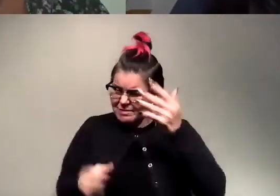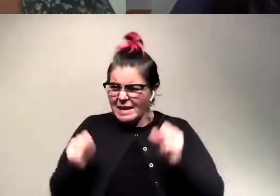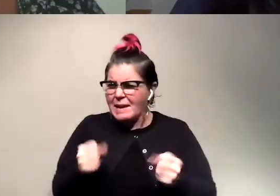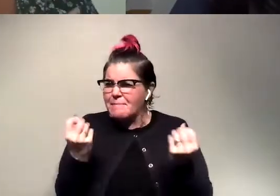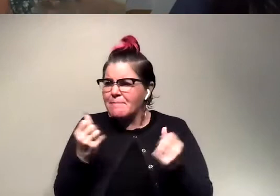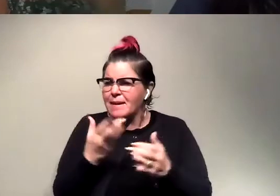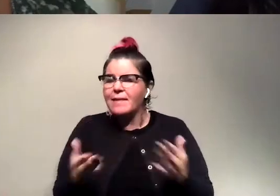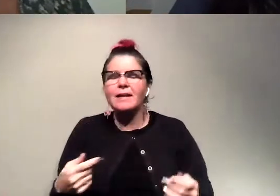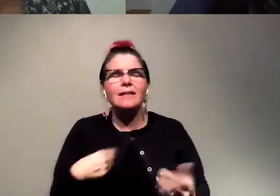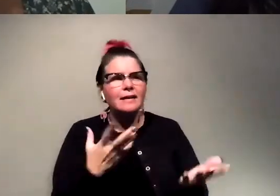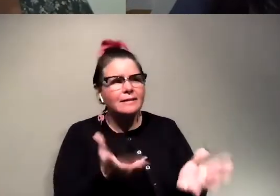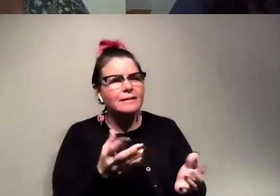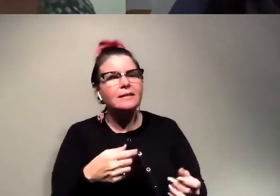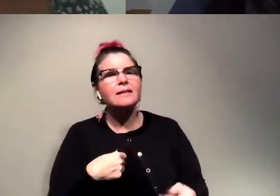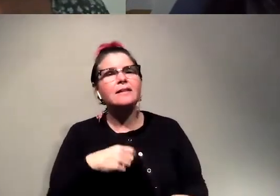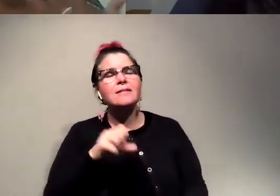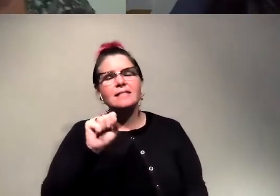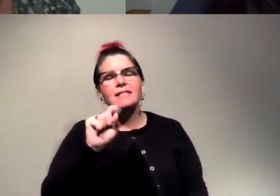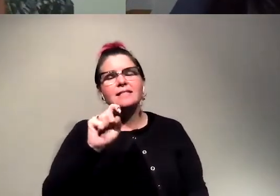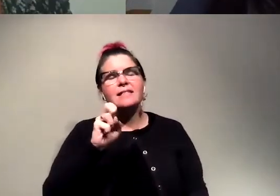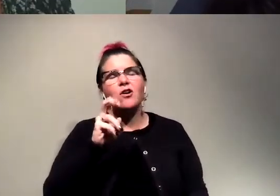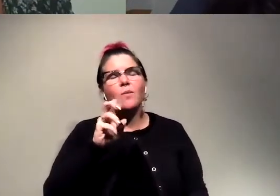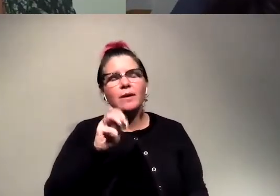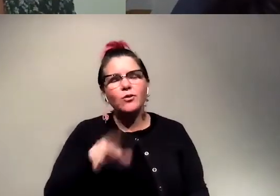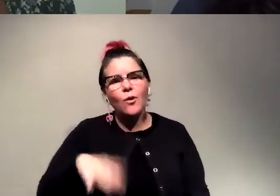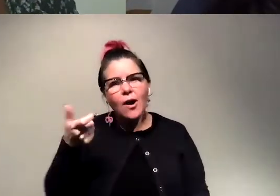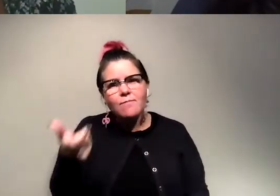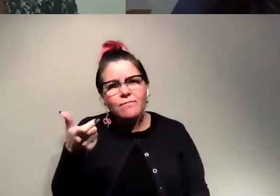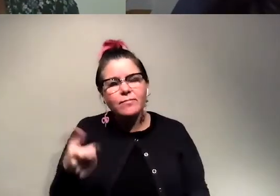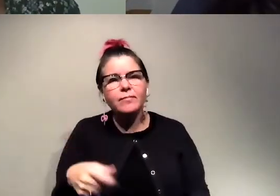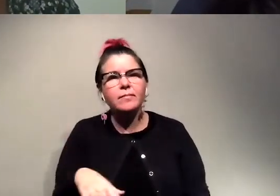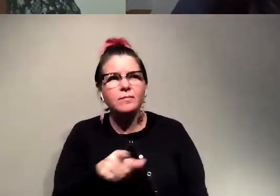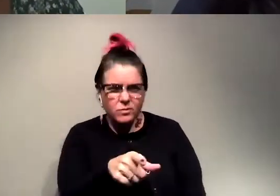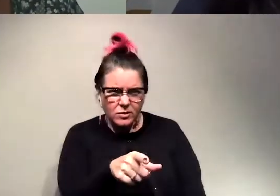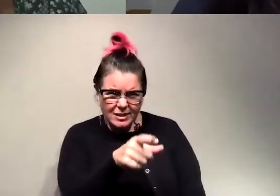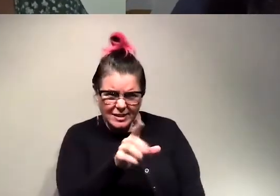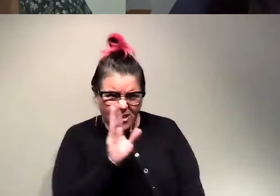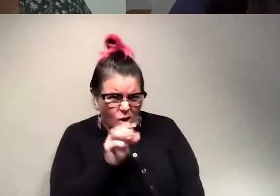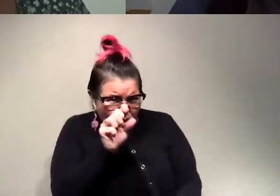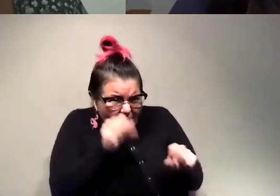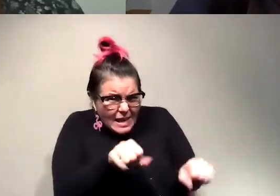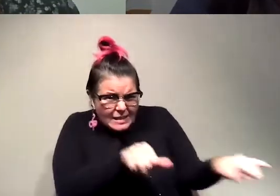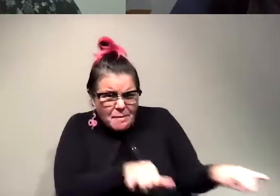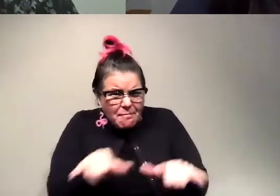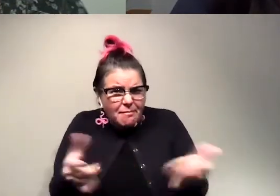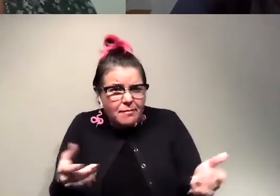talked to him about how I used to watch Steve Irwin on TV and all that. He's like, you can do that too. I was like, no,